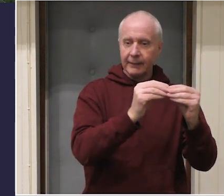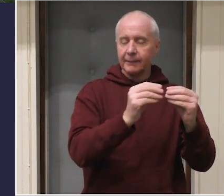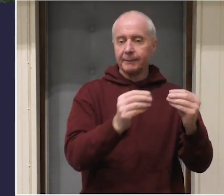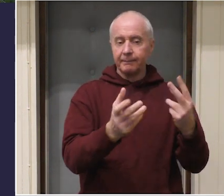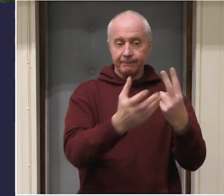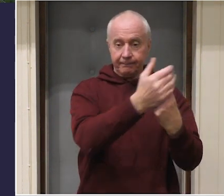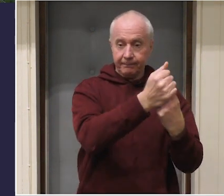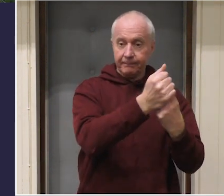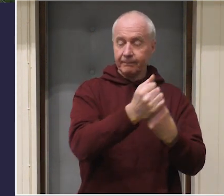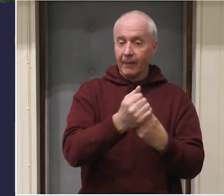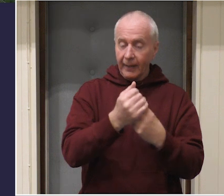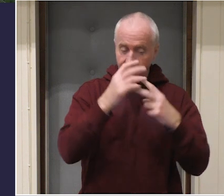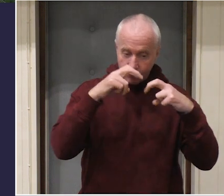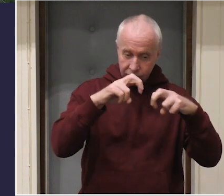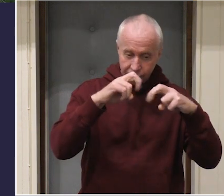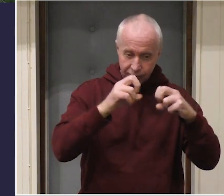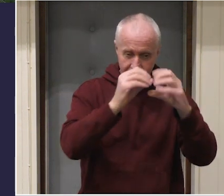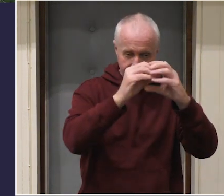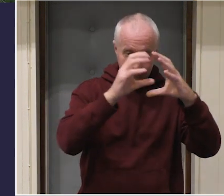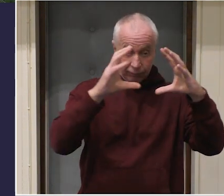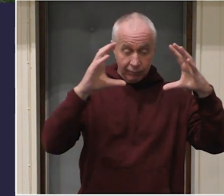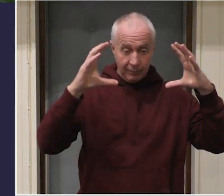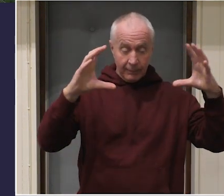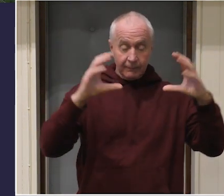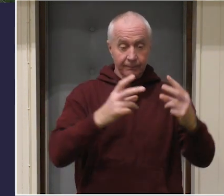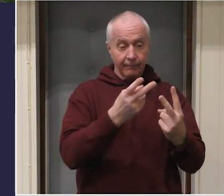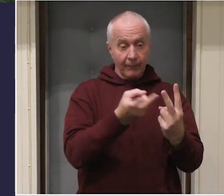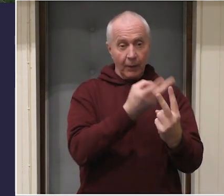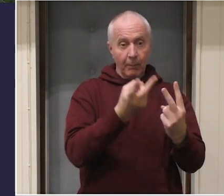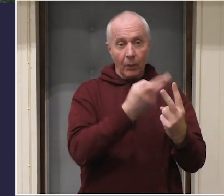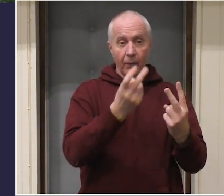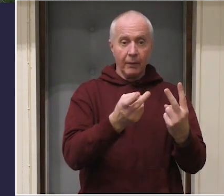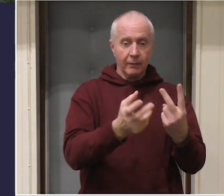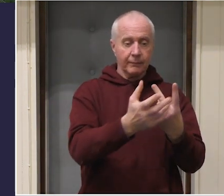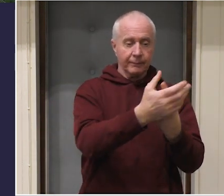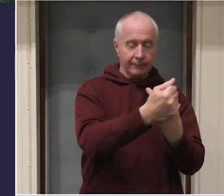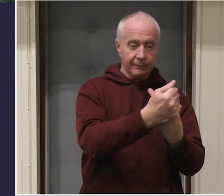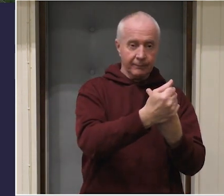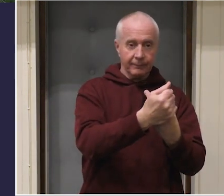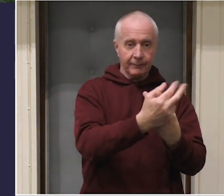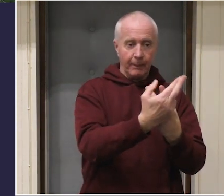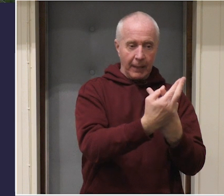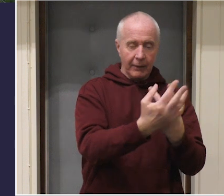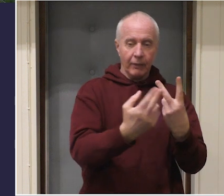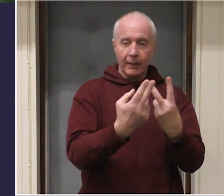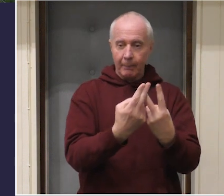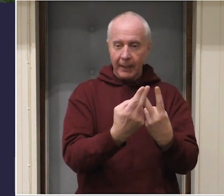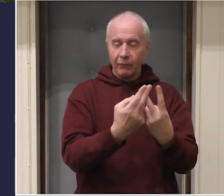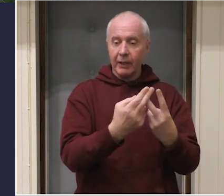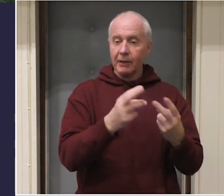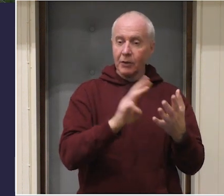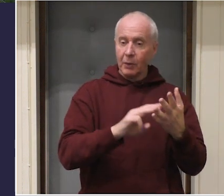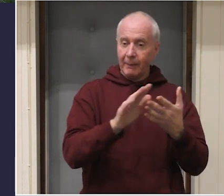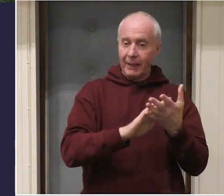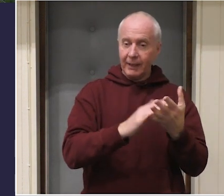if you look even more closely at that, you'll find that both those stars are actually binary stars. So therefore, Mizar itself contains at least